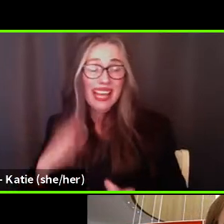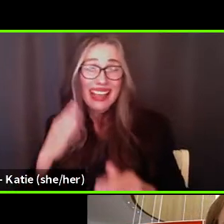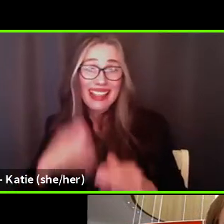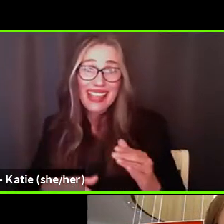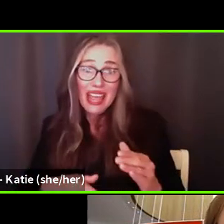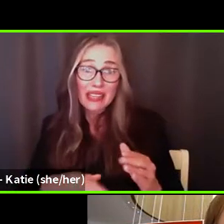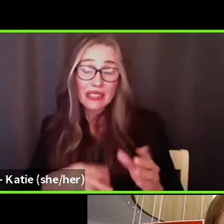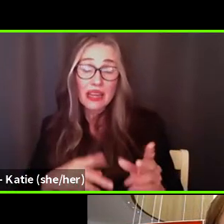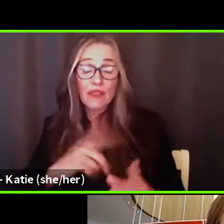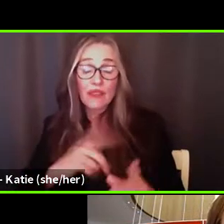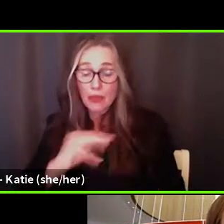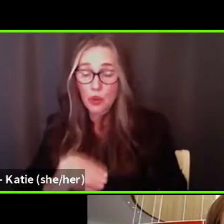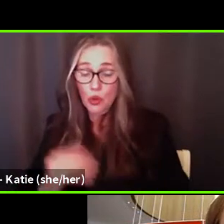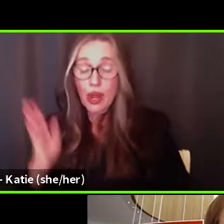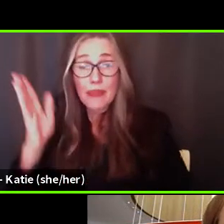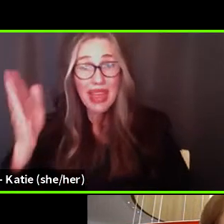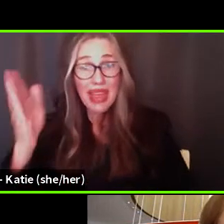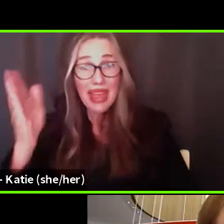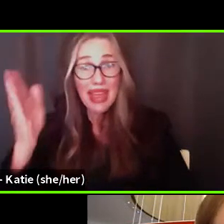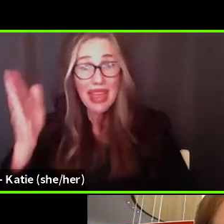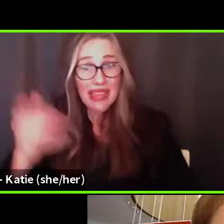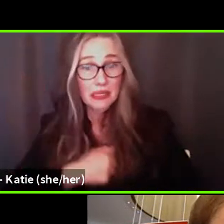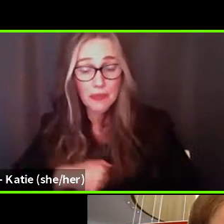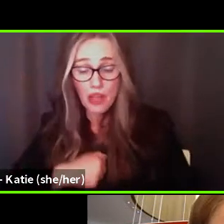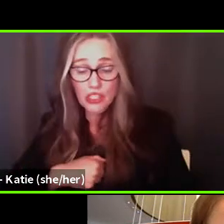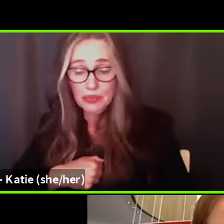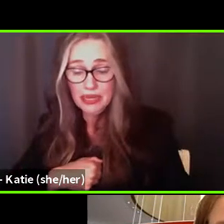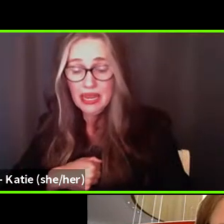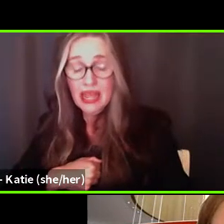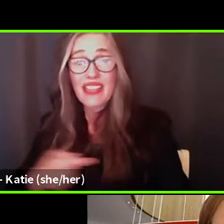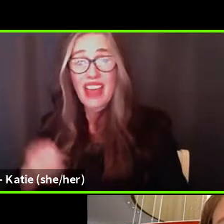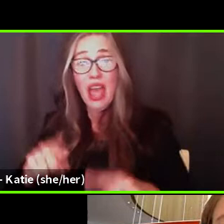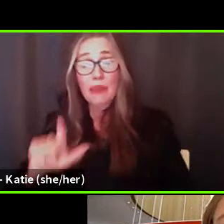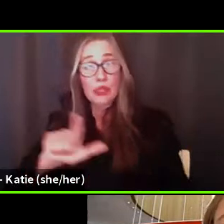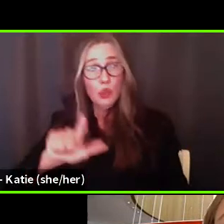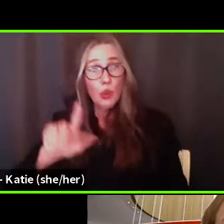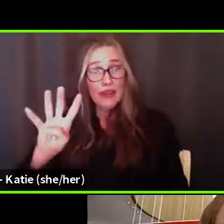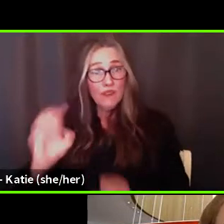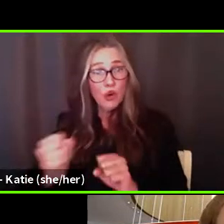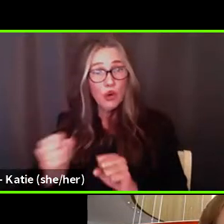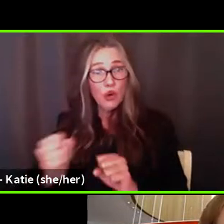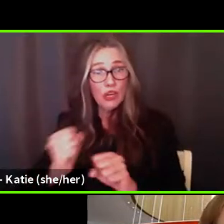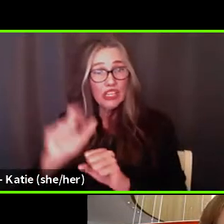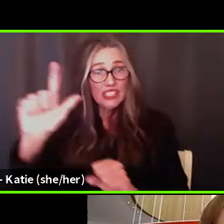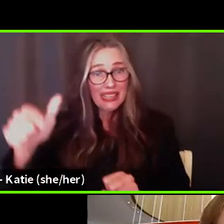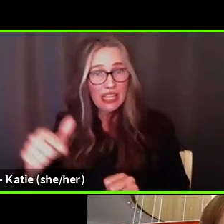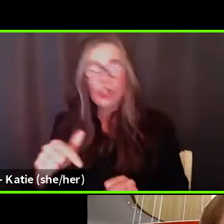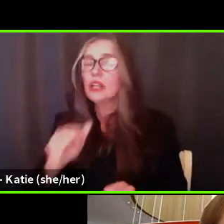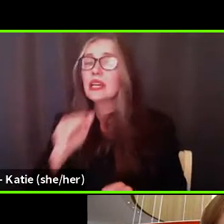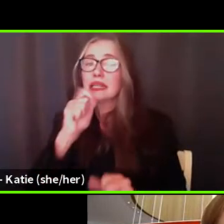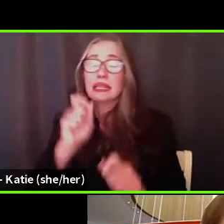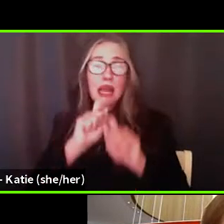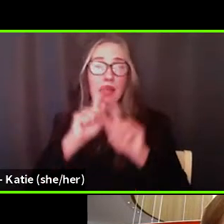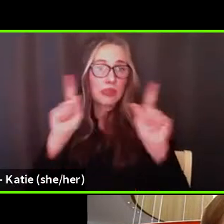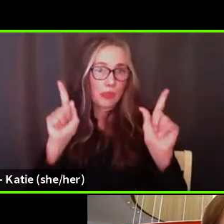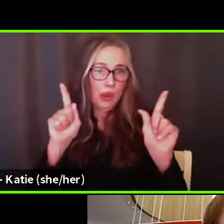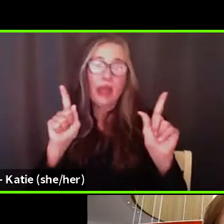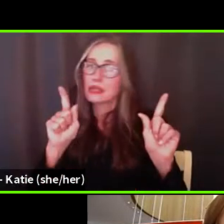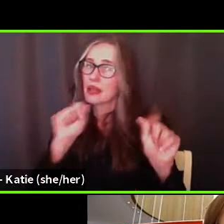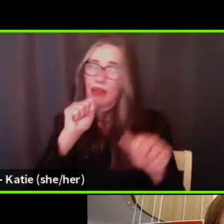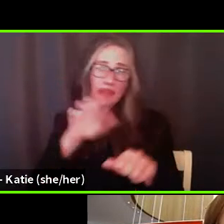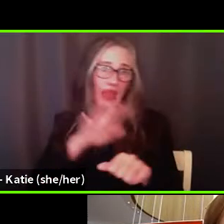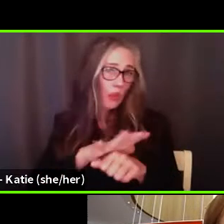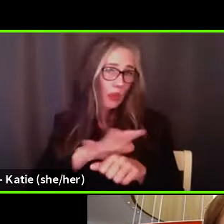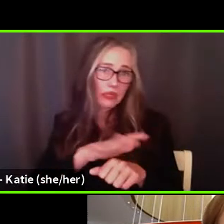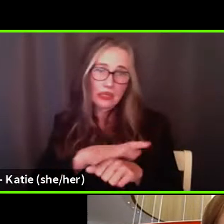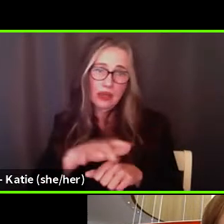subsequent apology which was 24 years later might i add was unsurprisingly not enough to